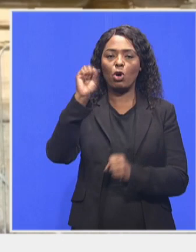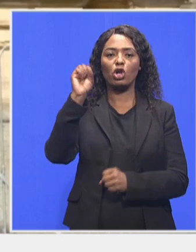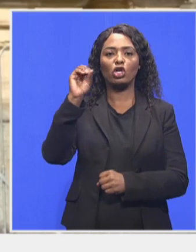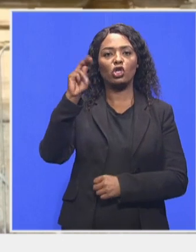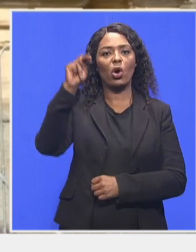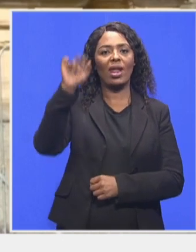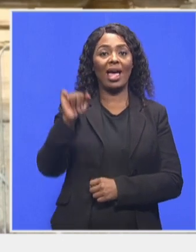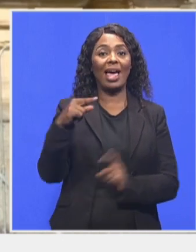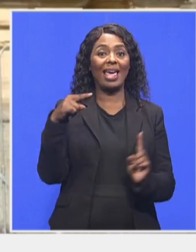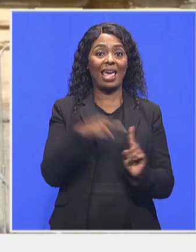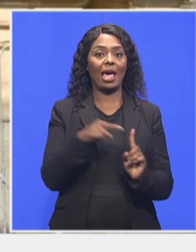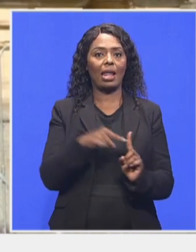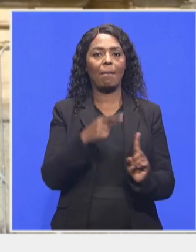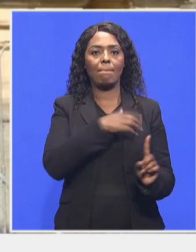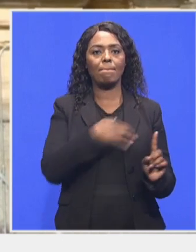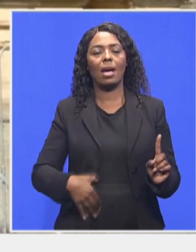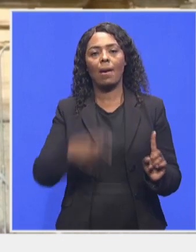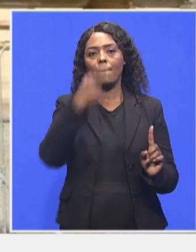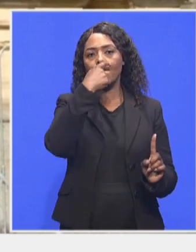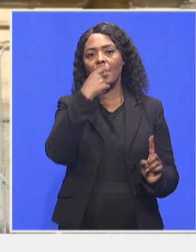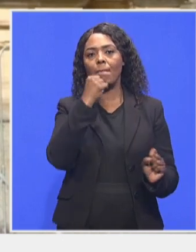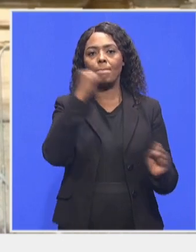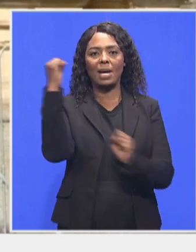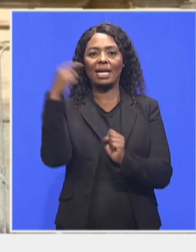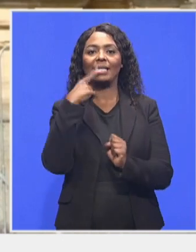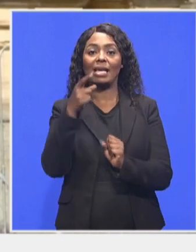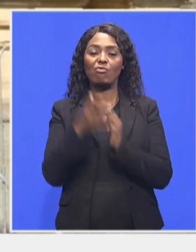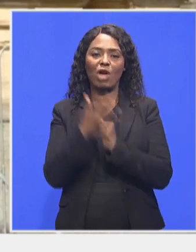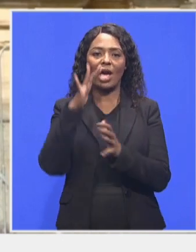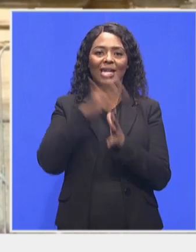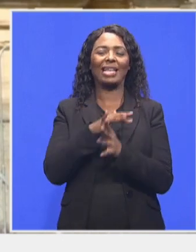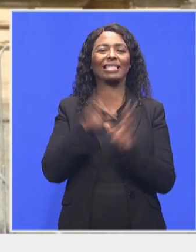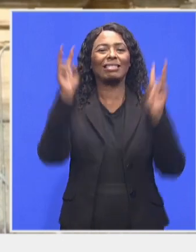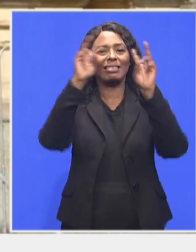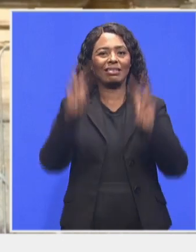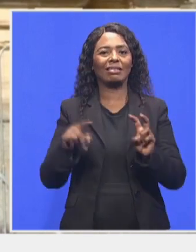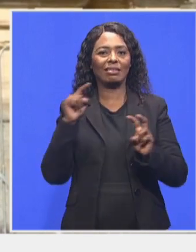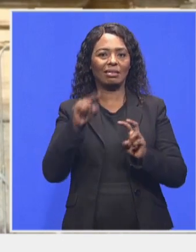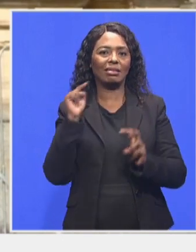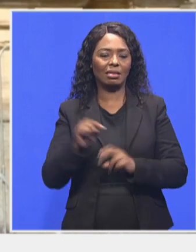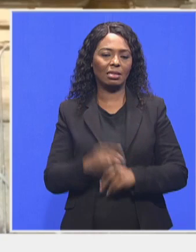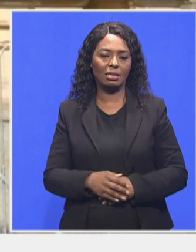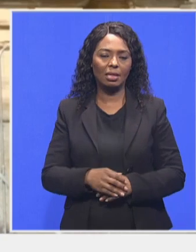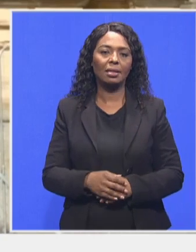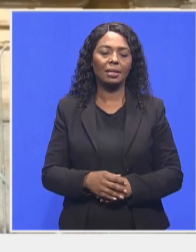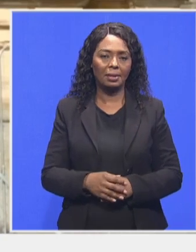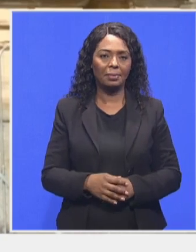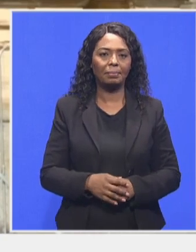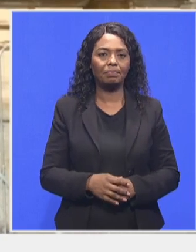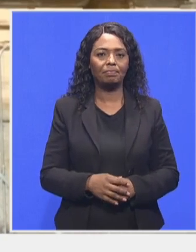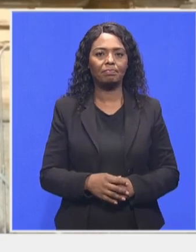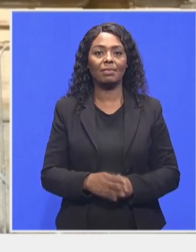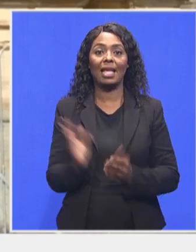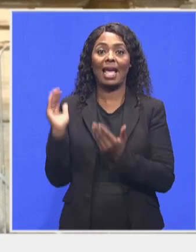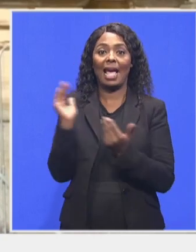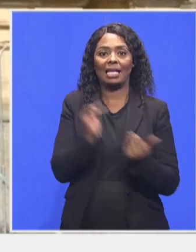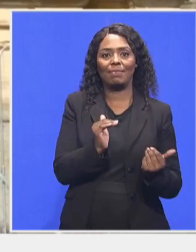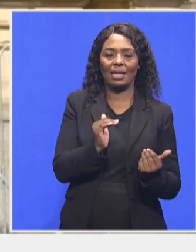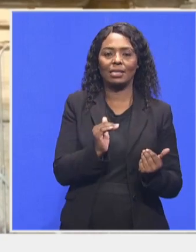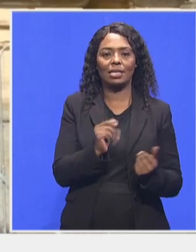ago, where that was front and center of his speech and basically underpinned his speech. So we expect